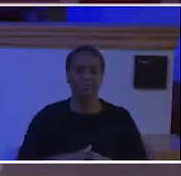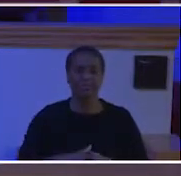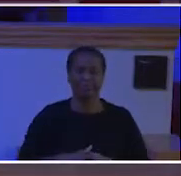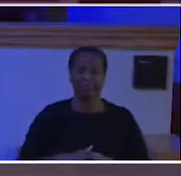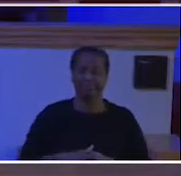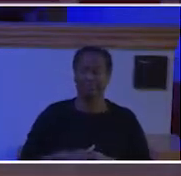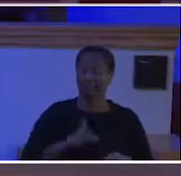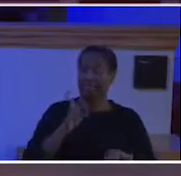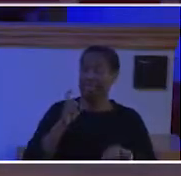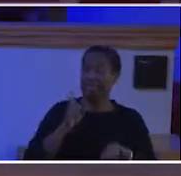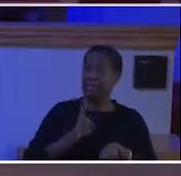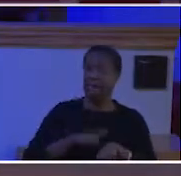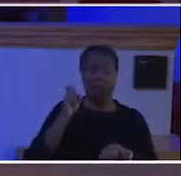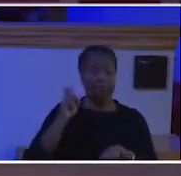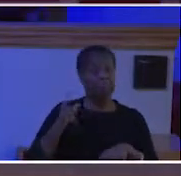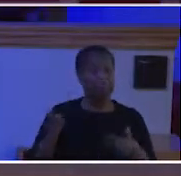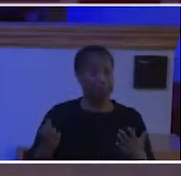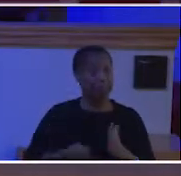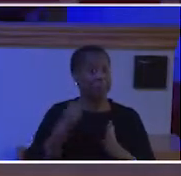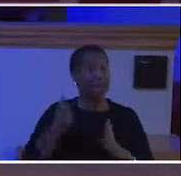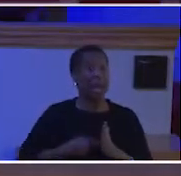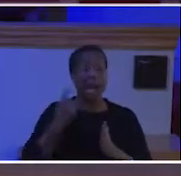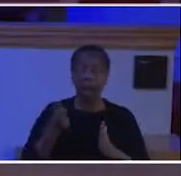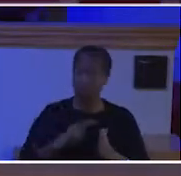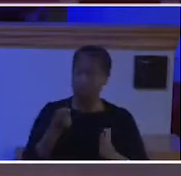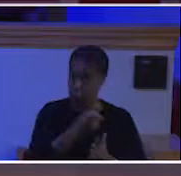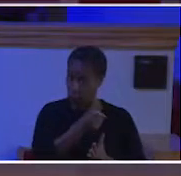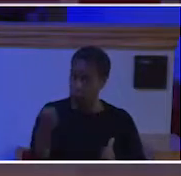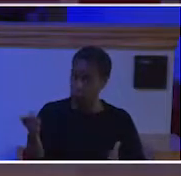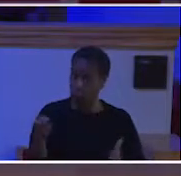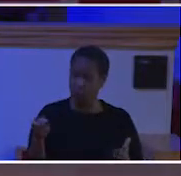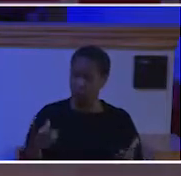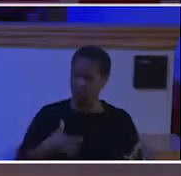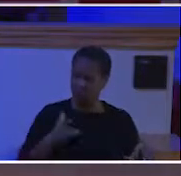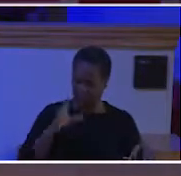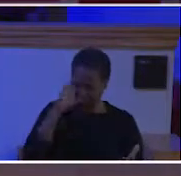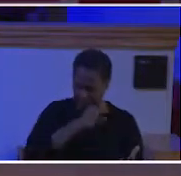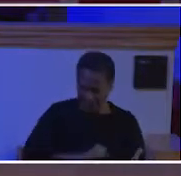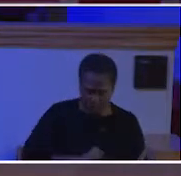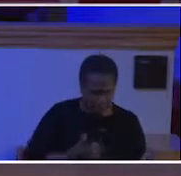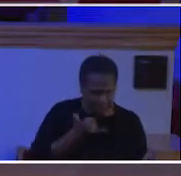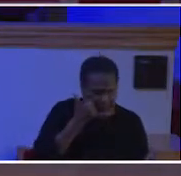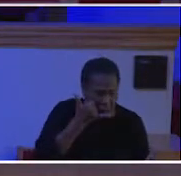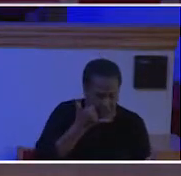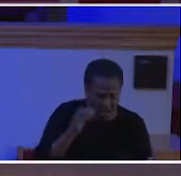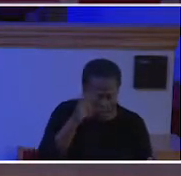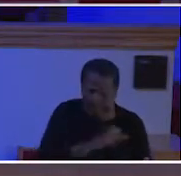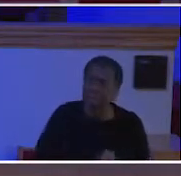There are times when you missed a phone call,